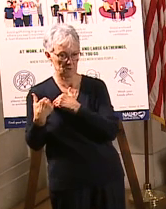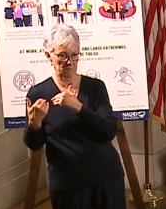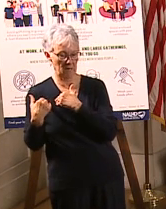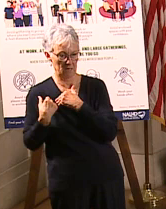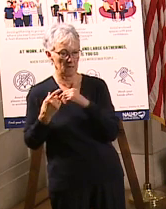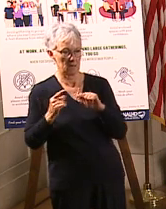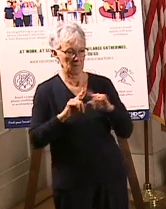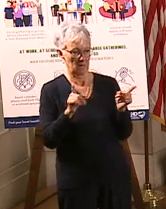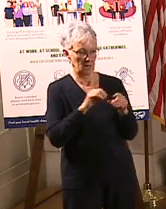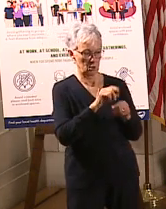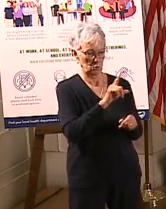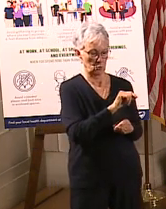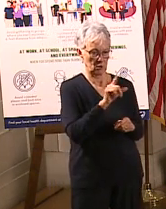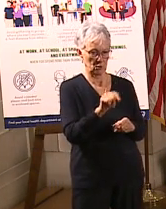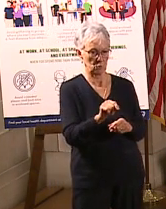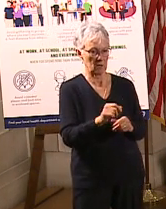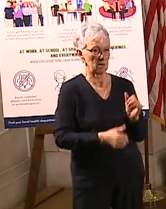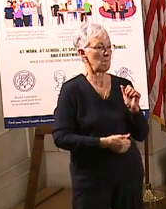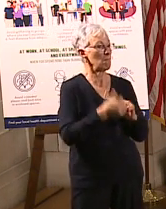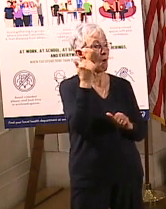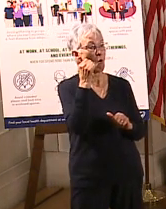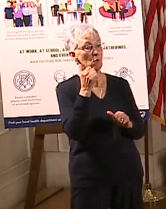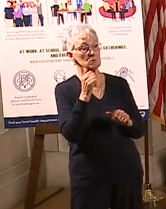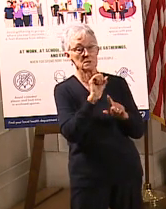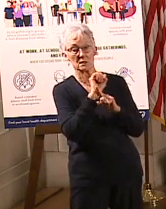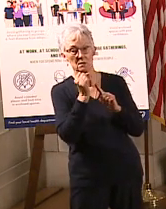2020, it was definitely in the area of sex trafficking.